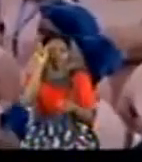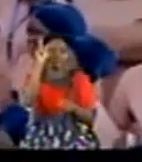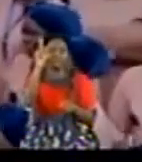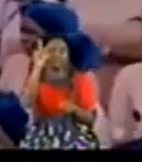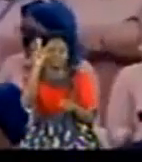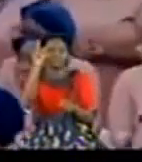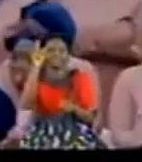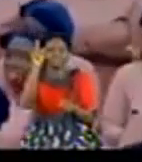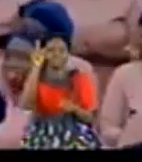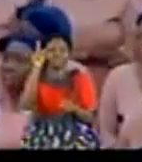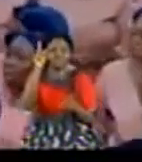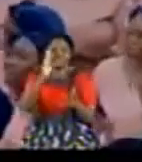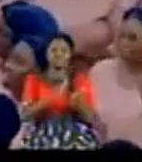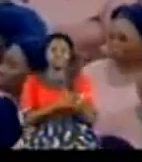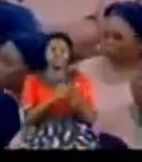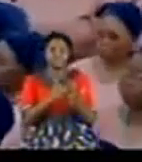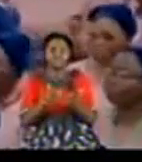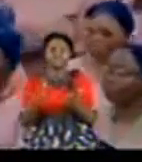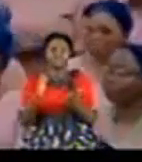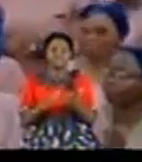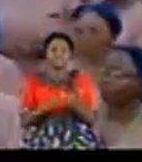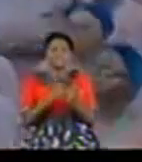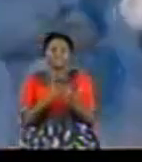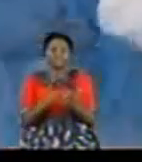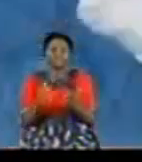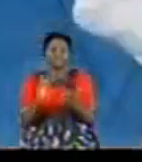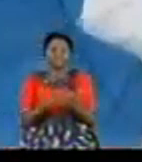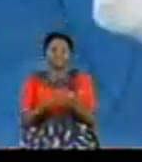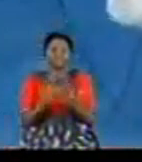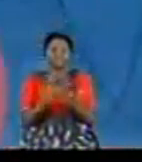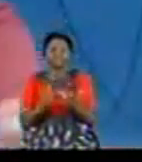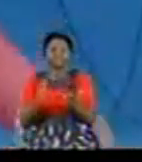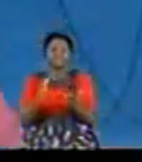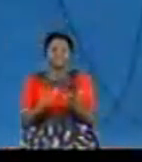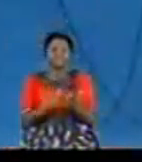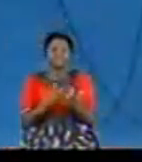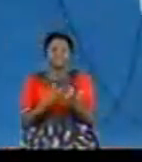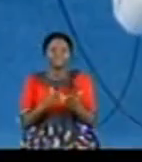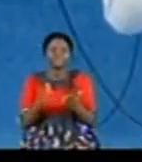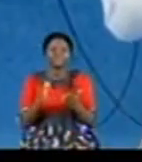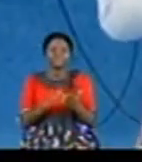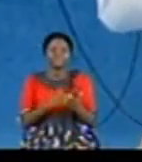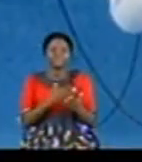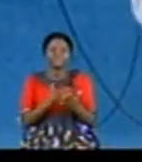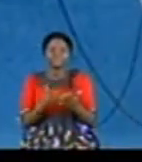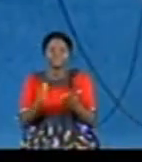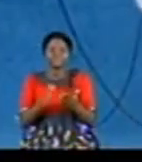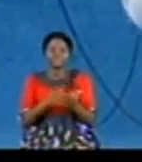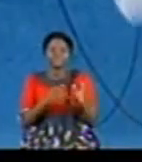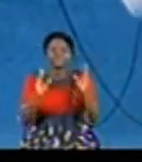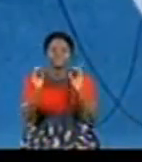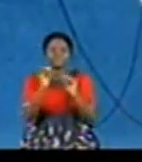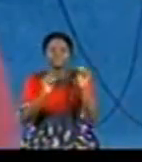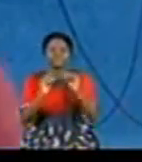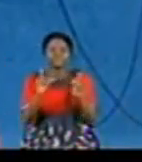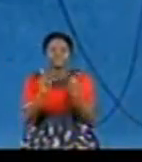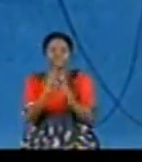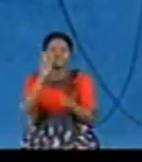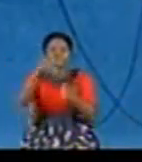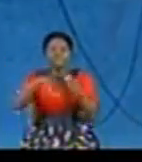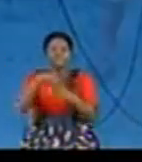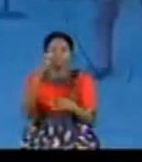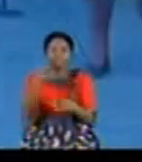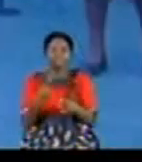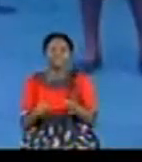you it's all the darkness you shine out of the hares we arise no